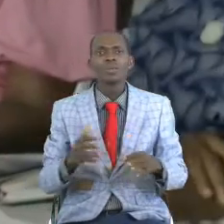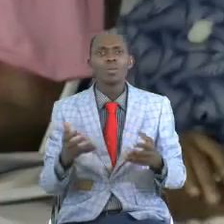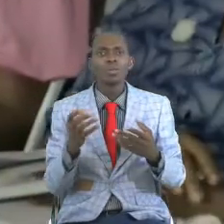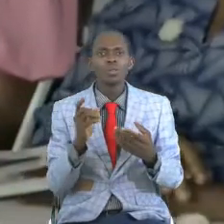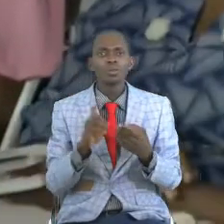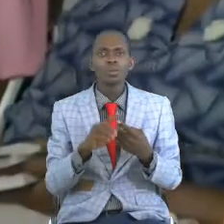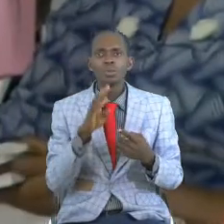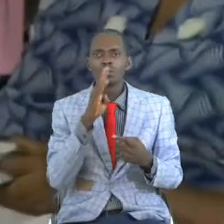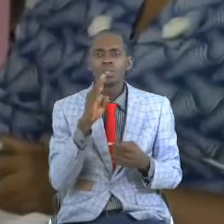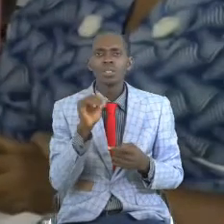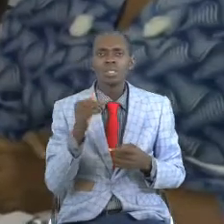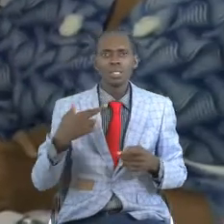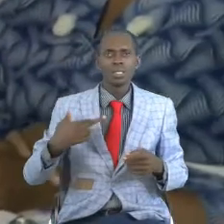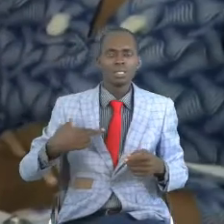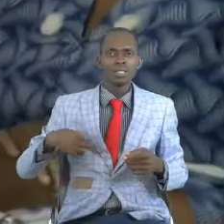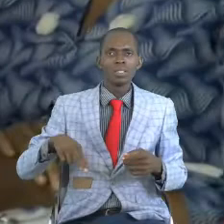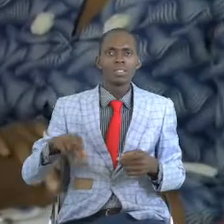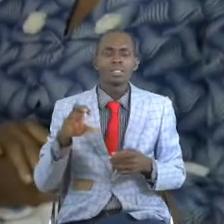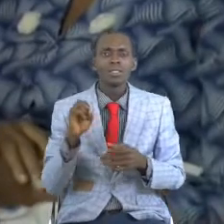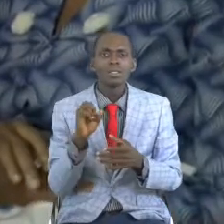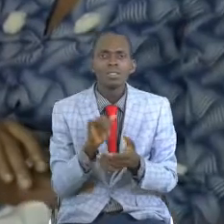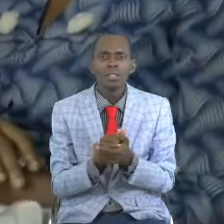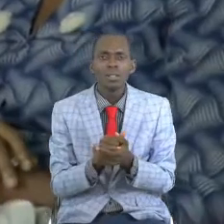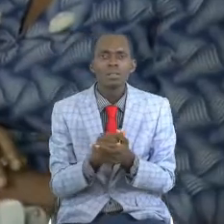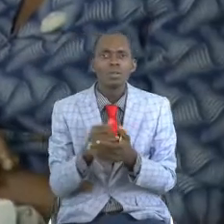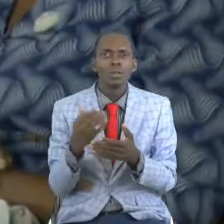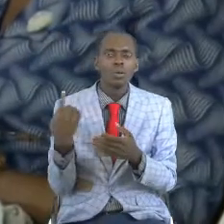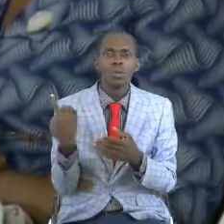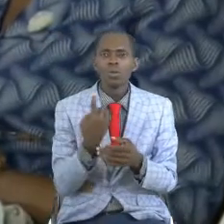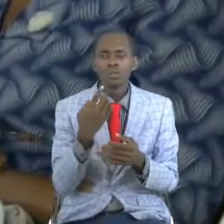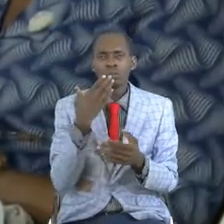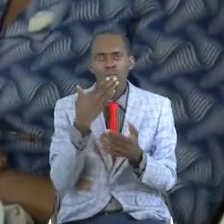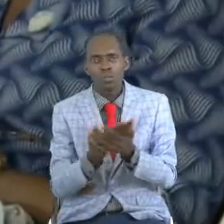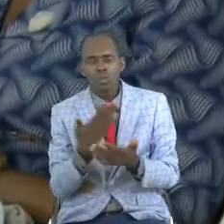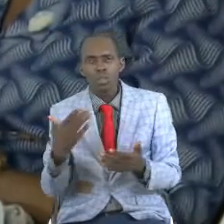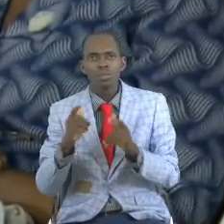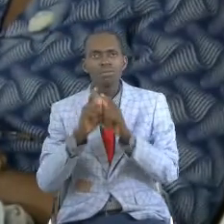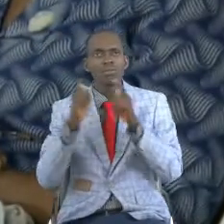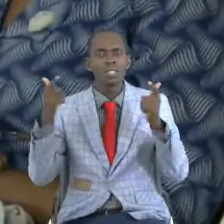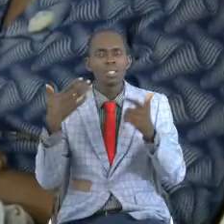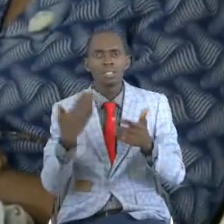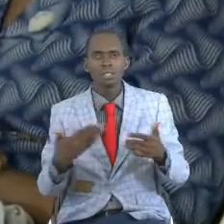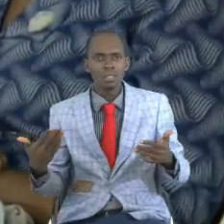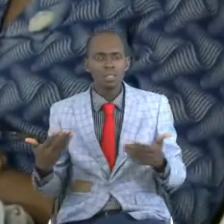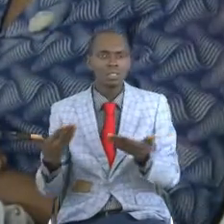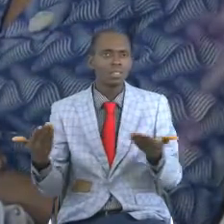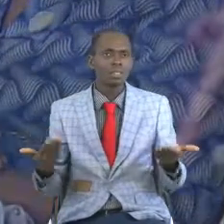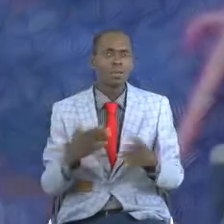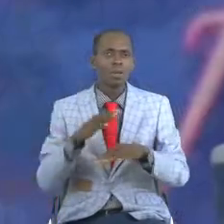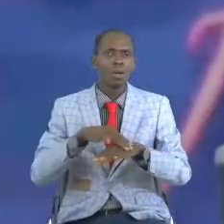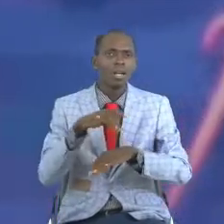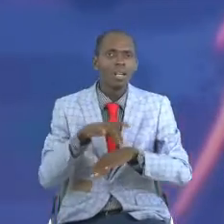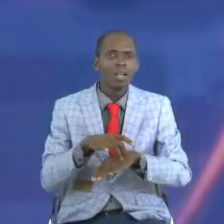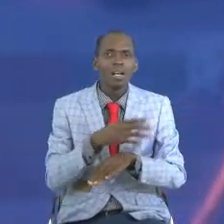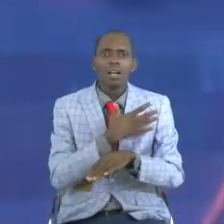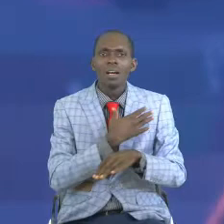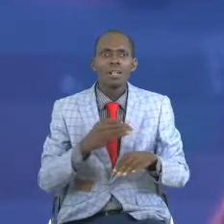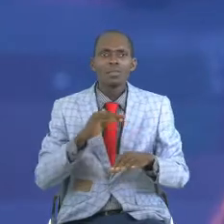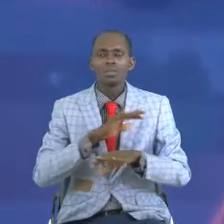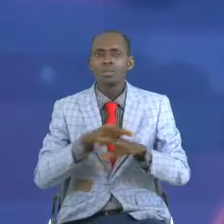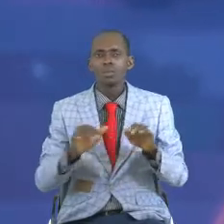only gives me good things, happy things, great things here on earth, and it does not show me the